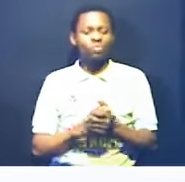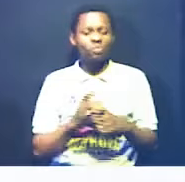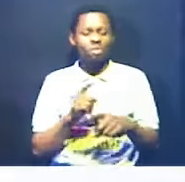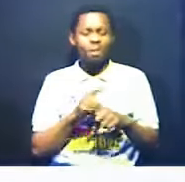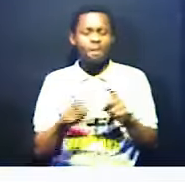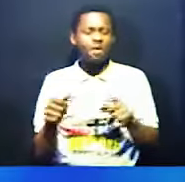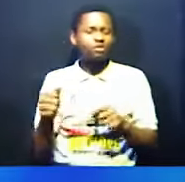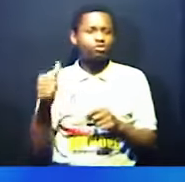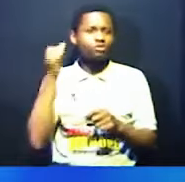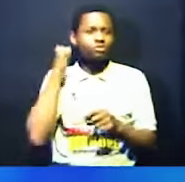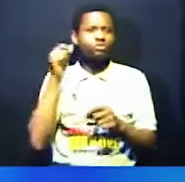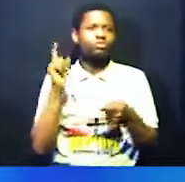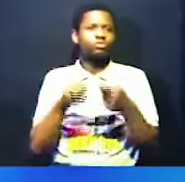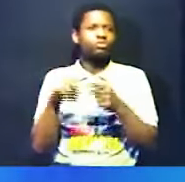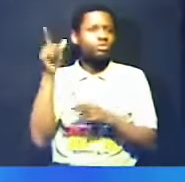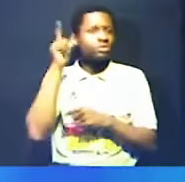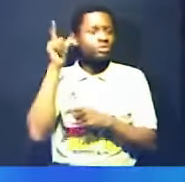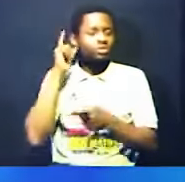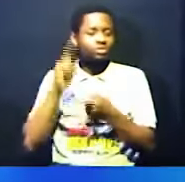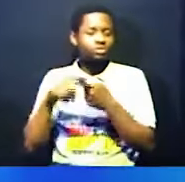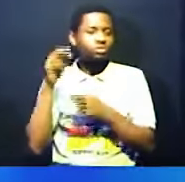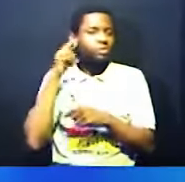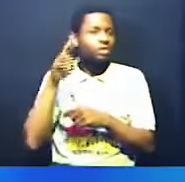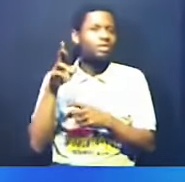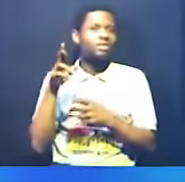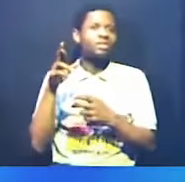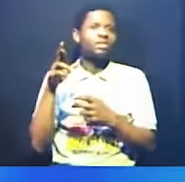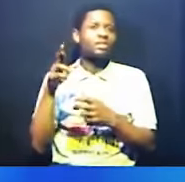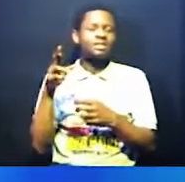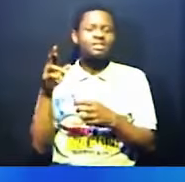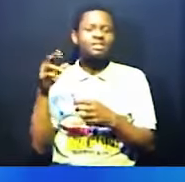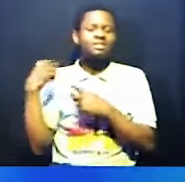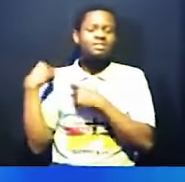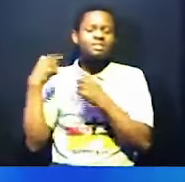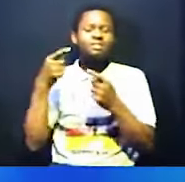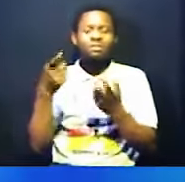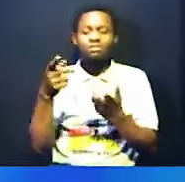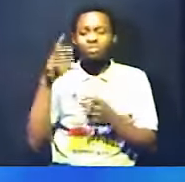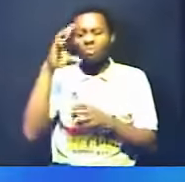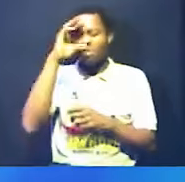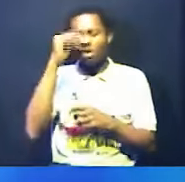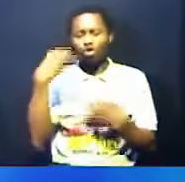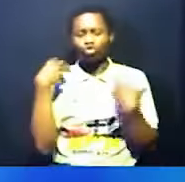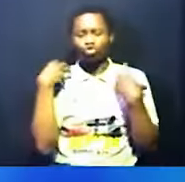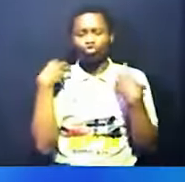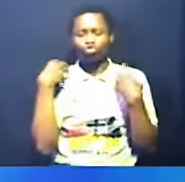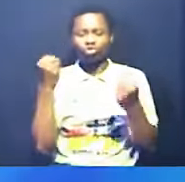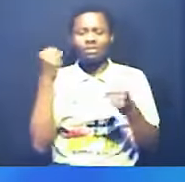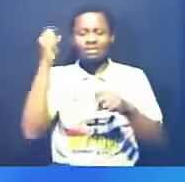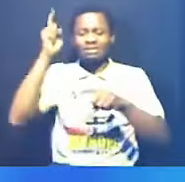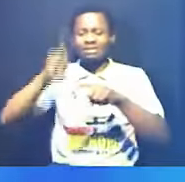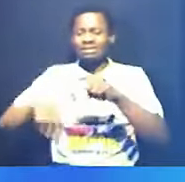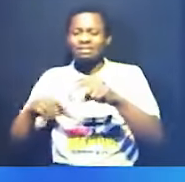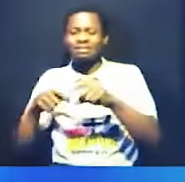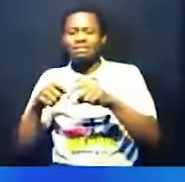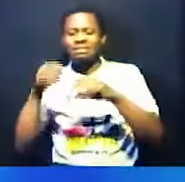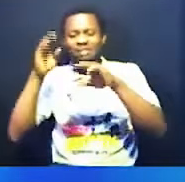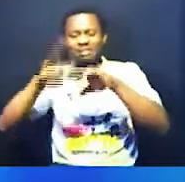But he refused to listen to her. And since he was stronger than she, he raped